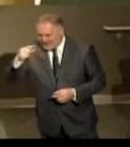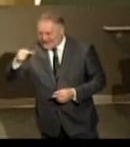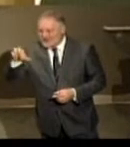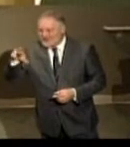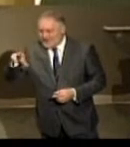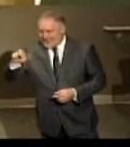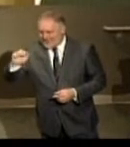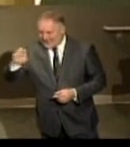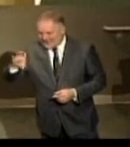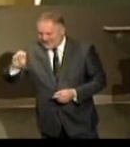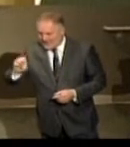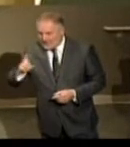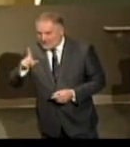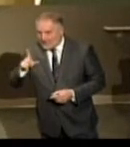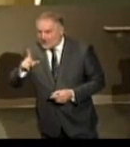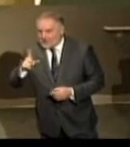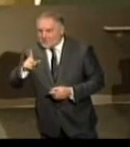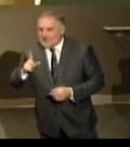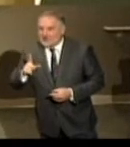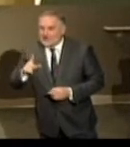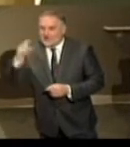One blood.